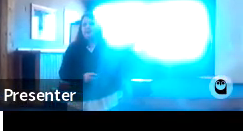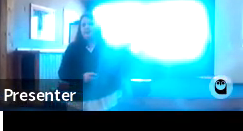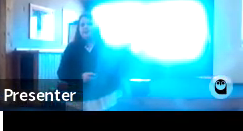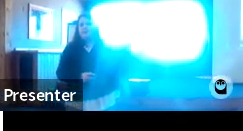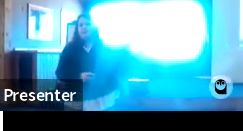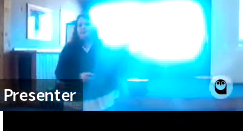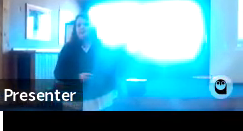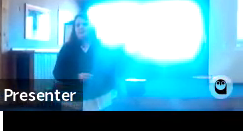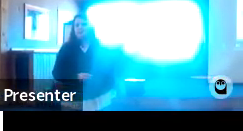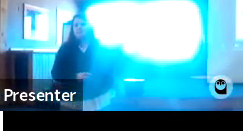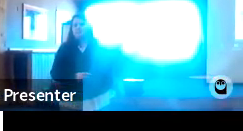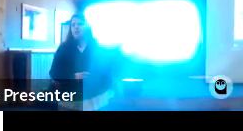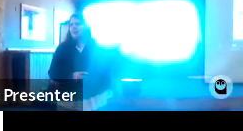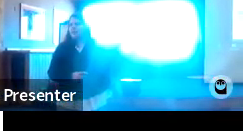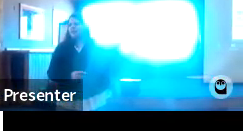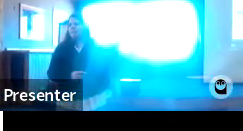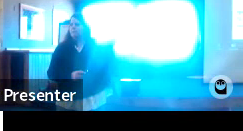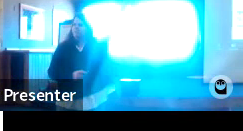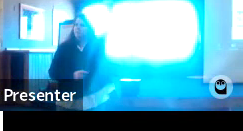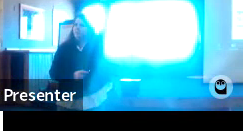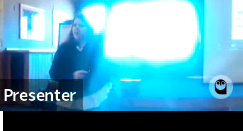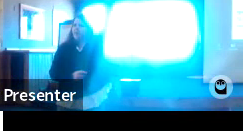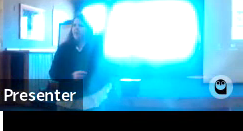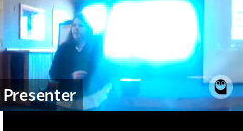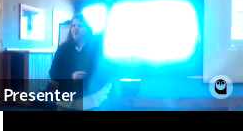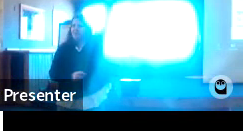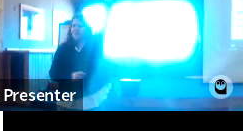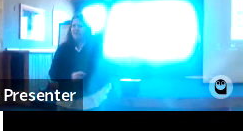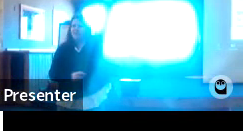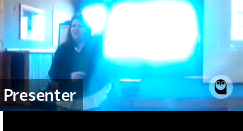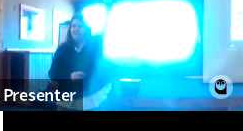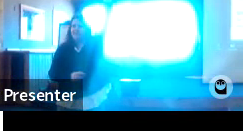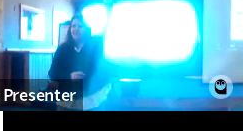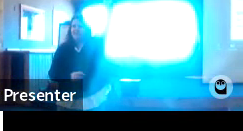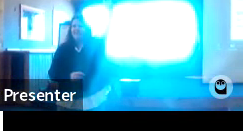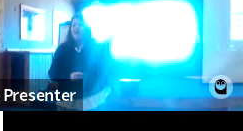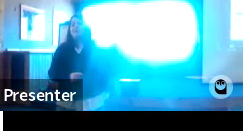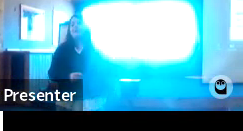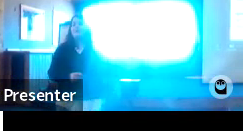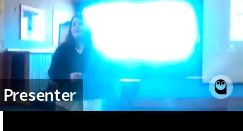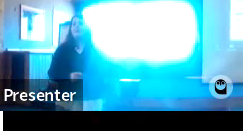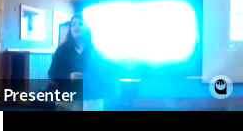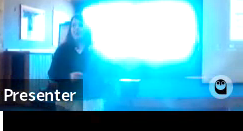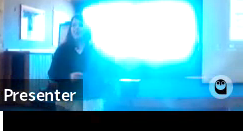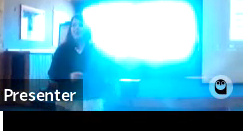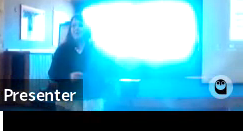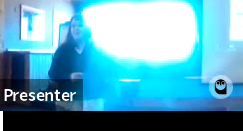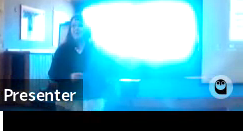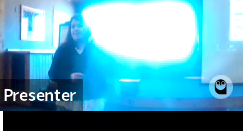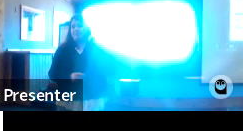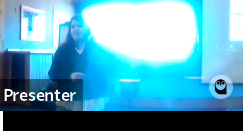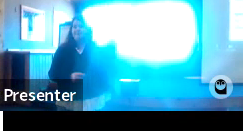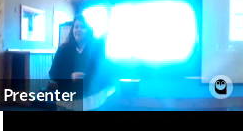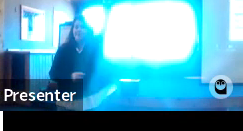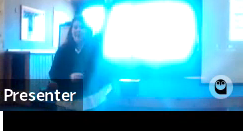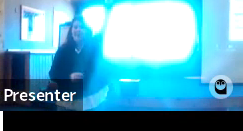be an expert? Take on that. Raise your hand, be proud. How many of you are scared to